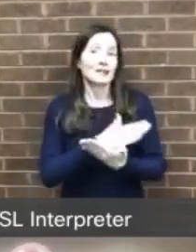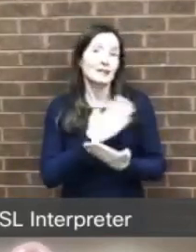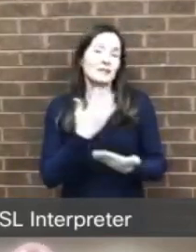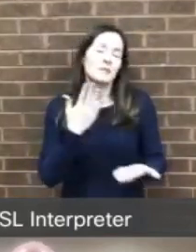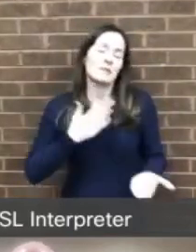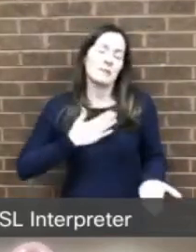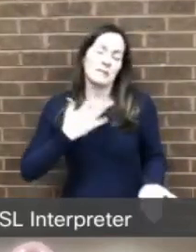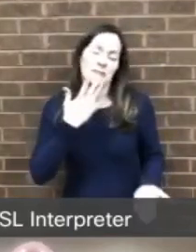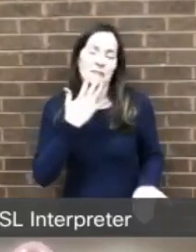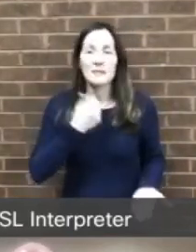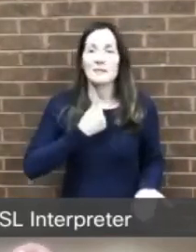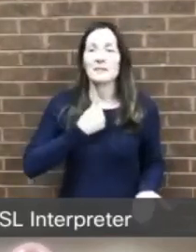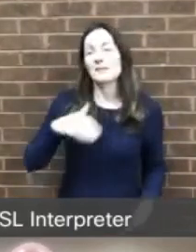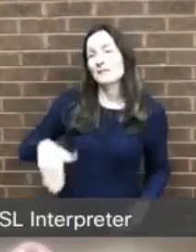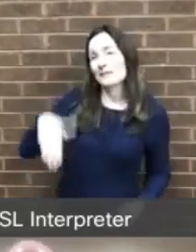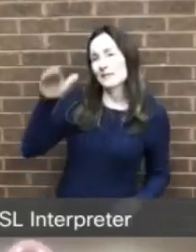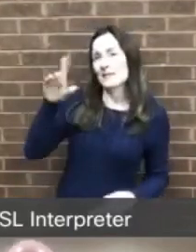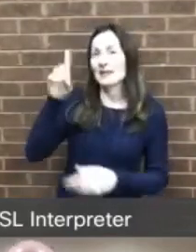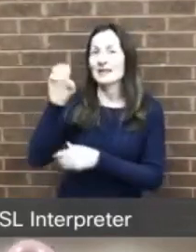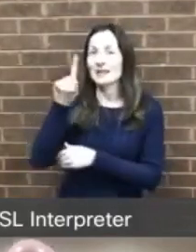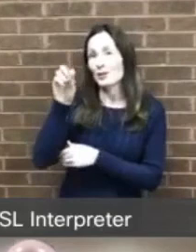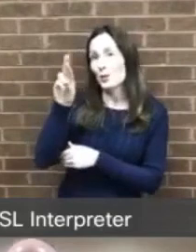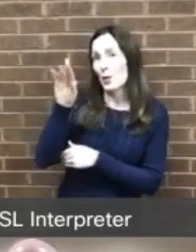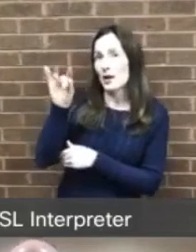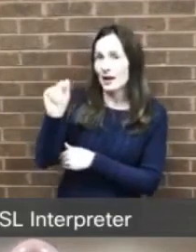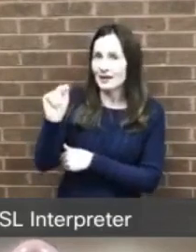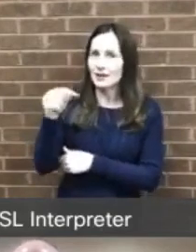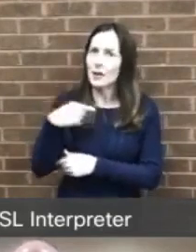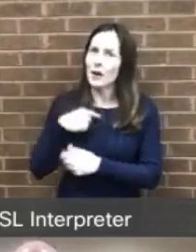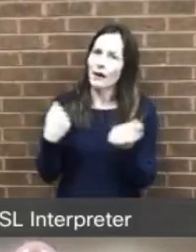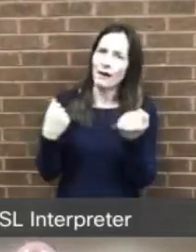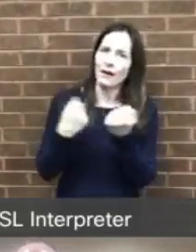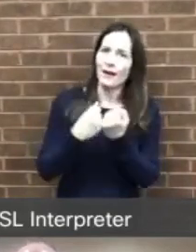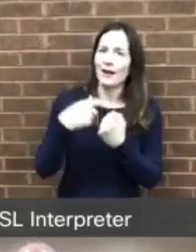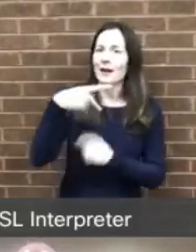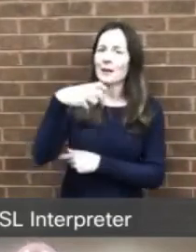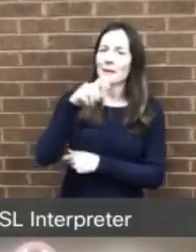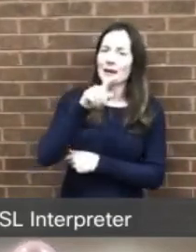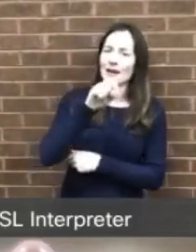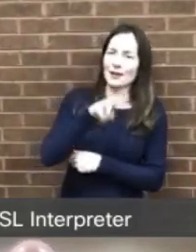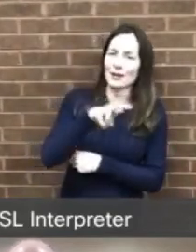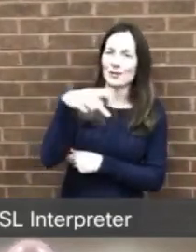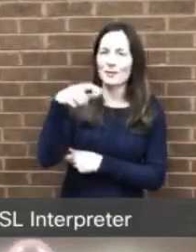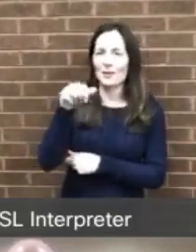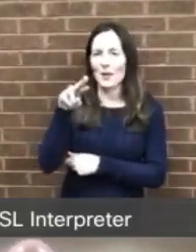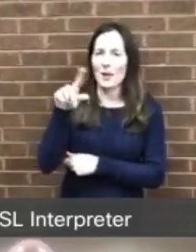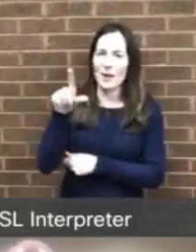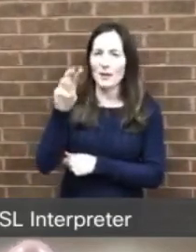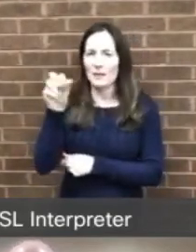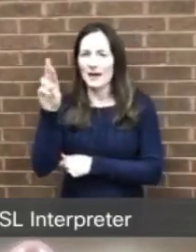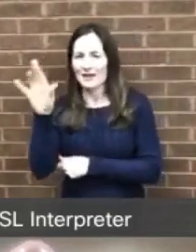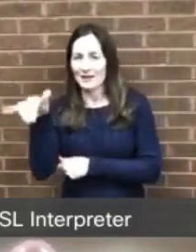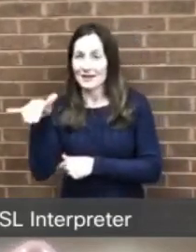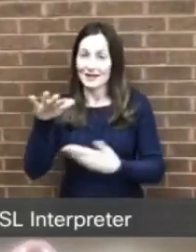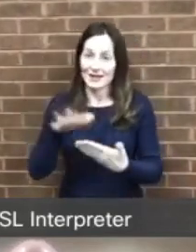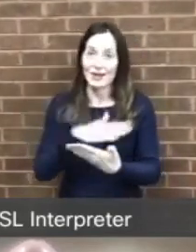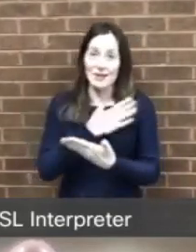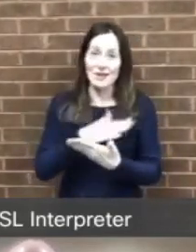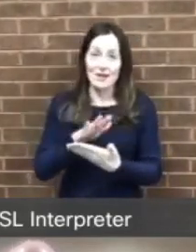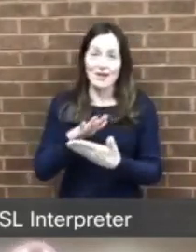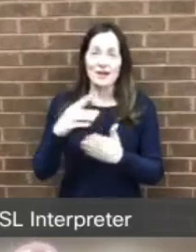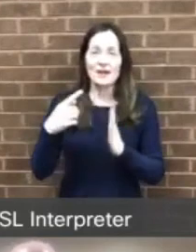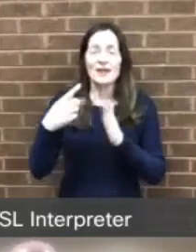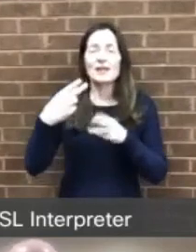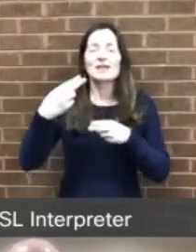but I grew up in the 60s and 70s, and so I'm a big Peter, Paul, and Mary fan. And so here is their song called Light One